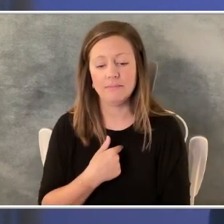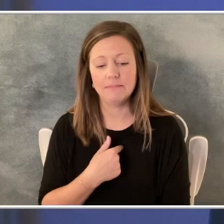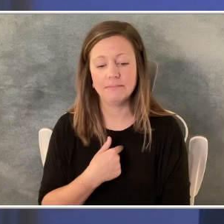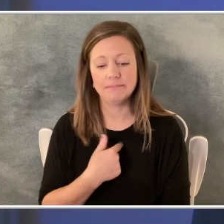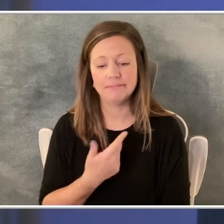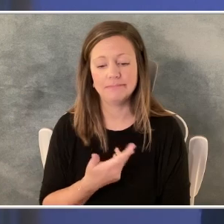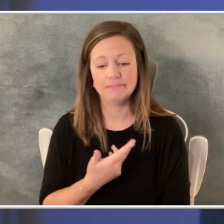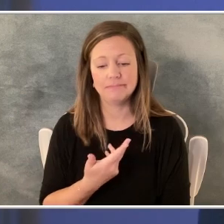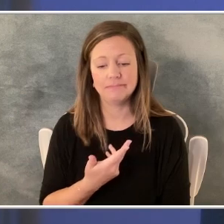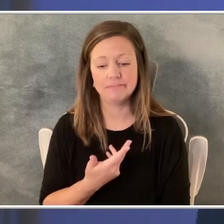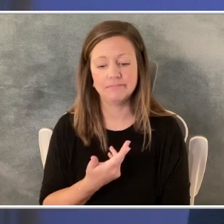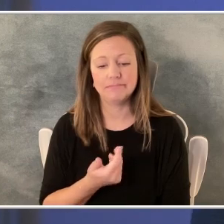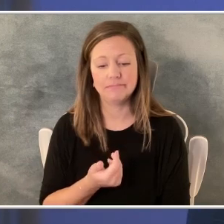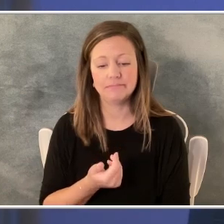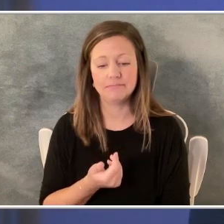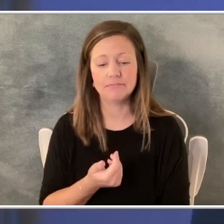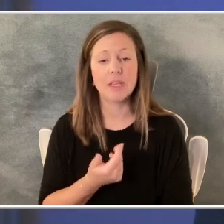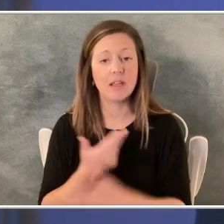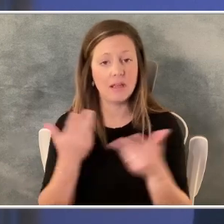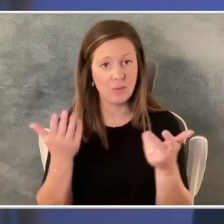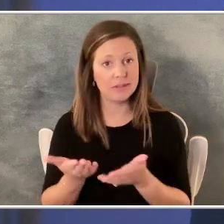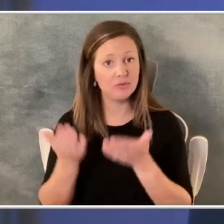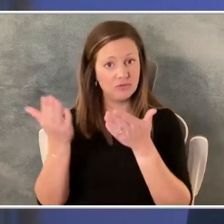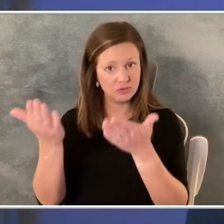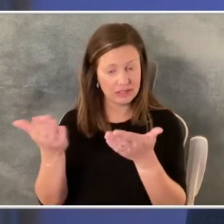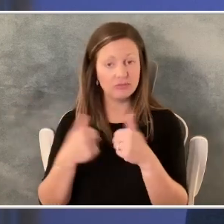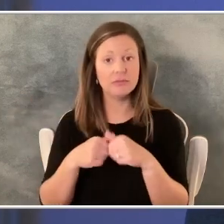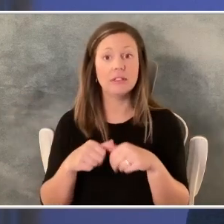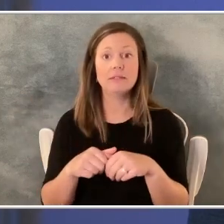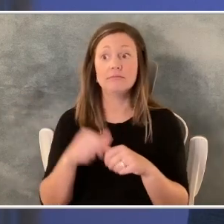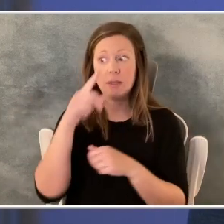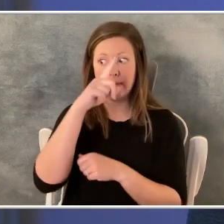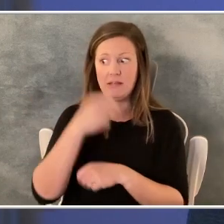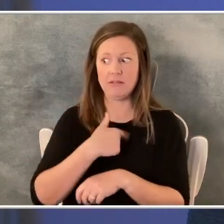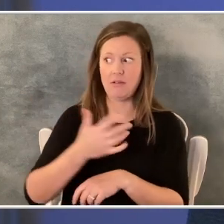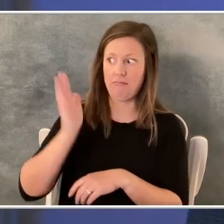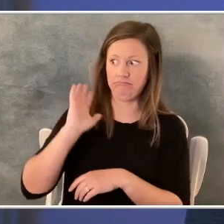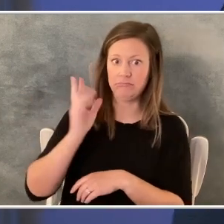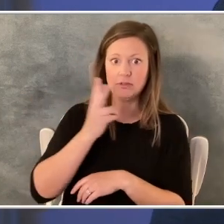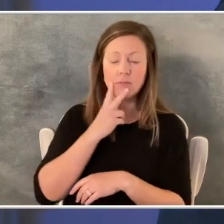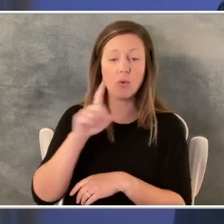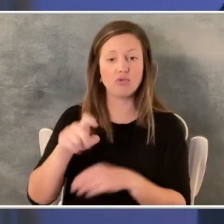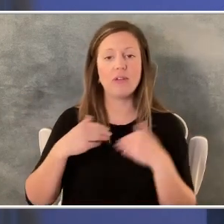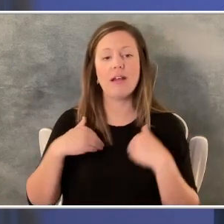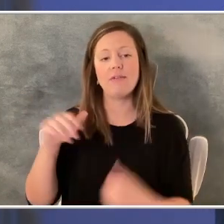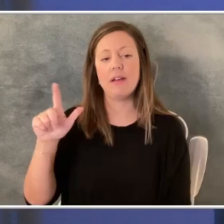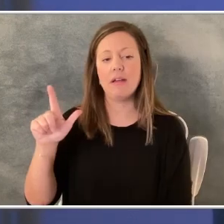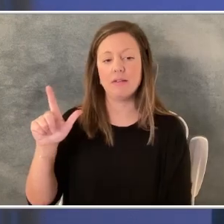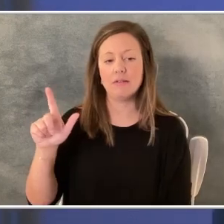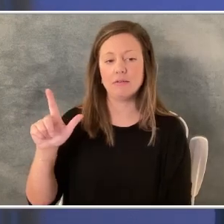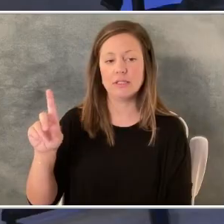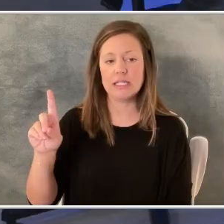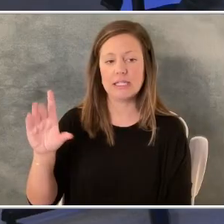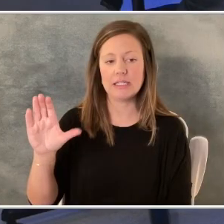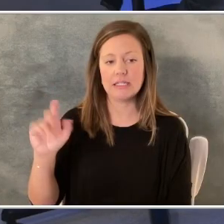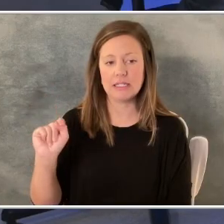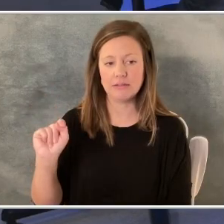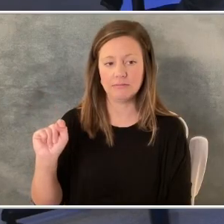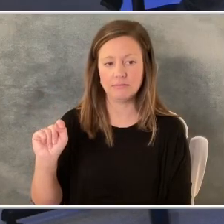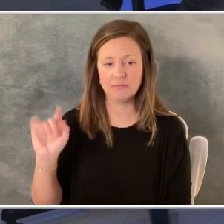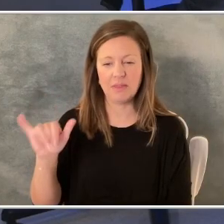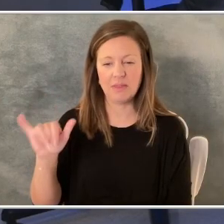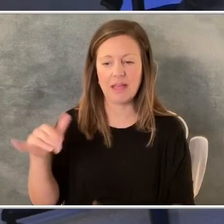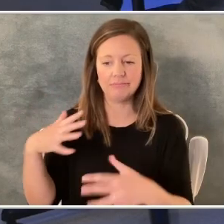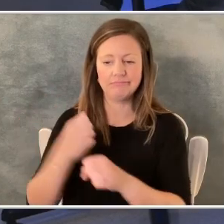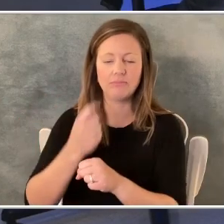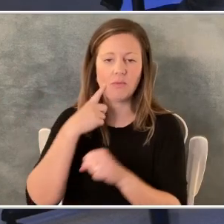it was suggested that as a former smoker, I should have an LDCT. So you get this low dose CT